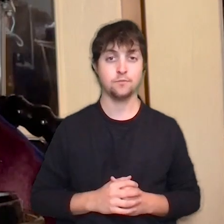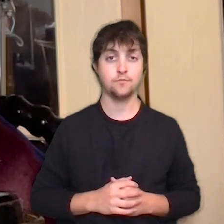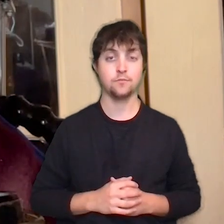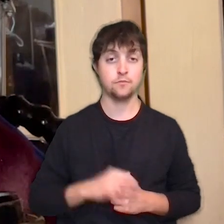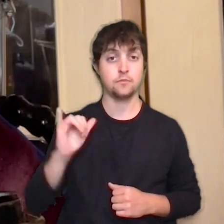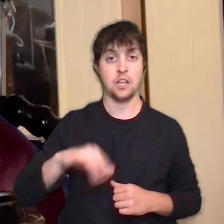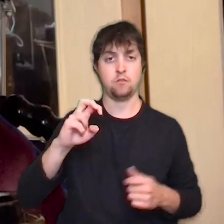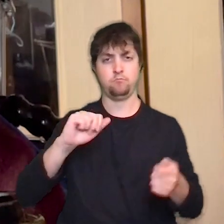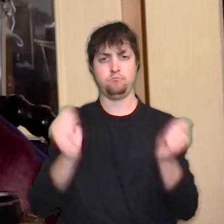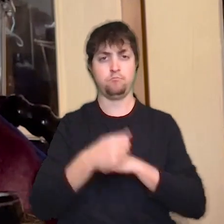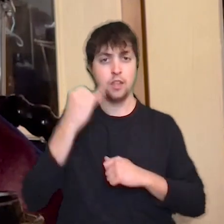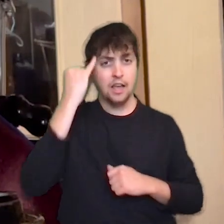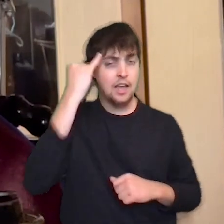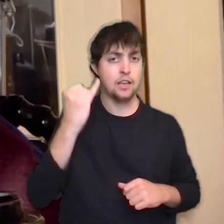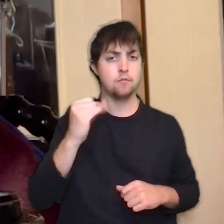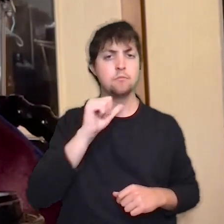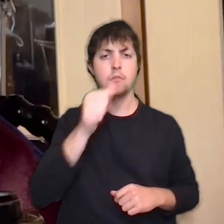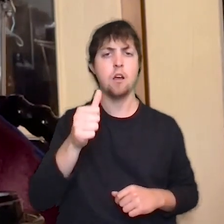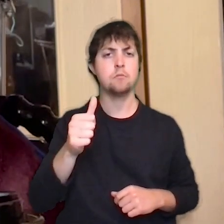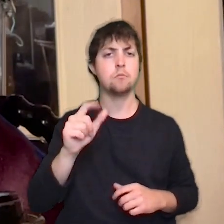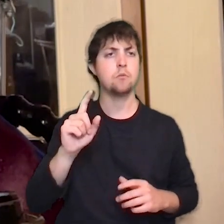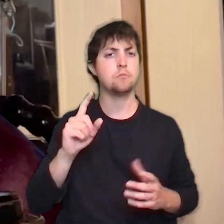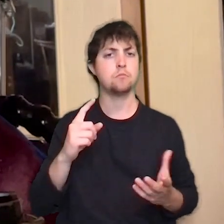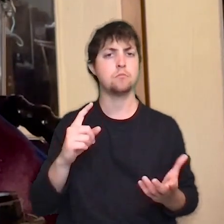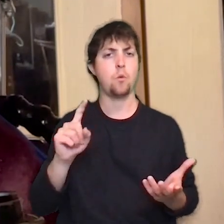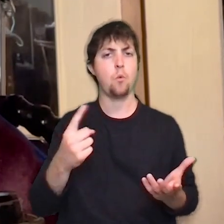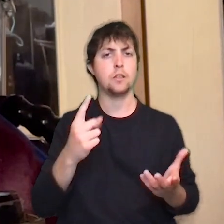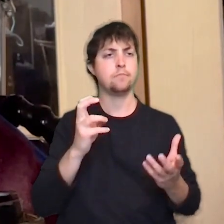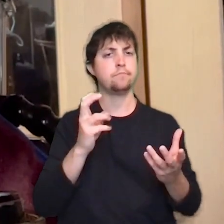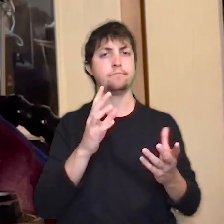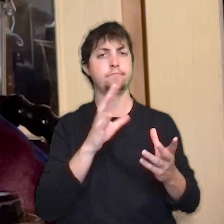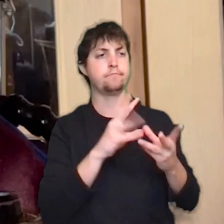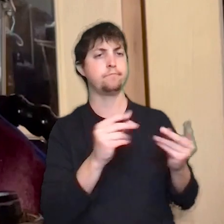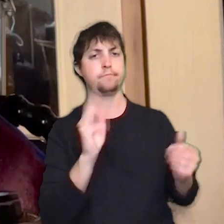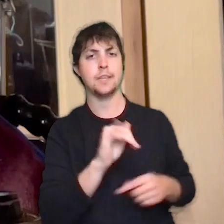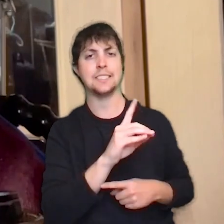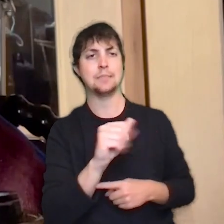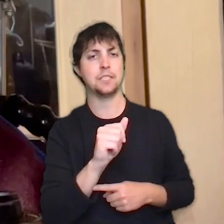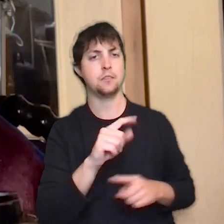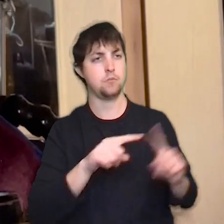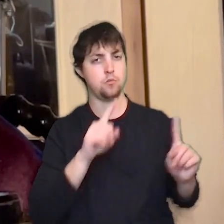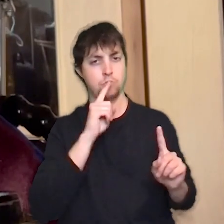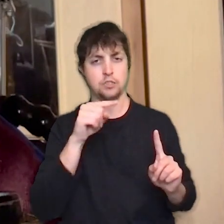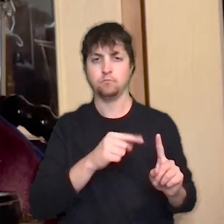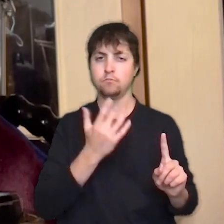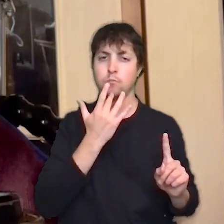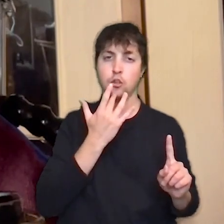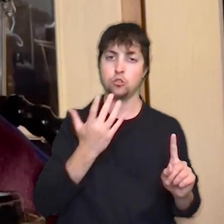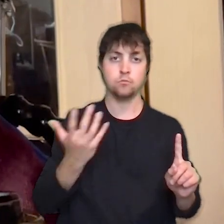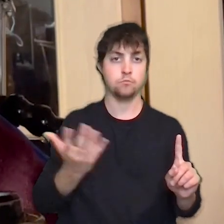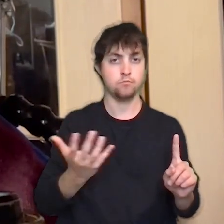better. That revolutionary idea that we are not diminished by